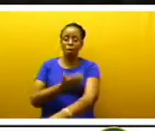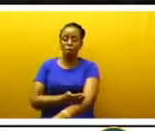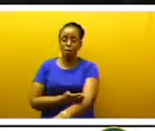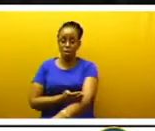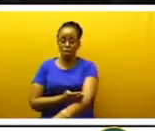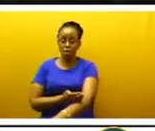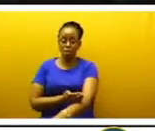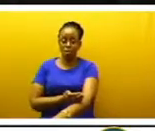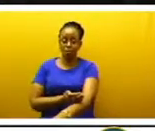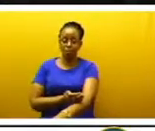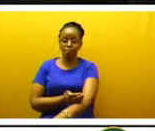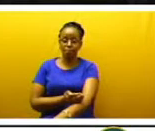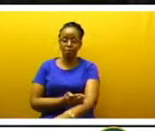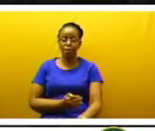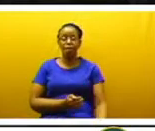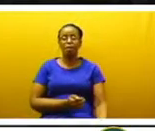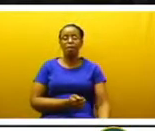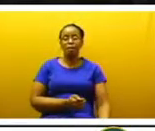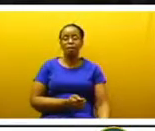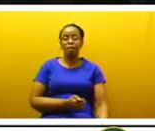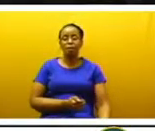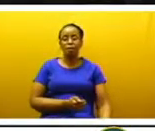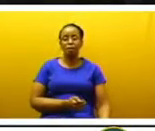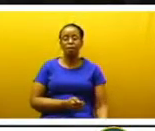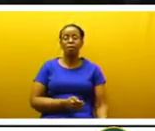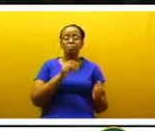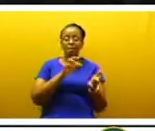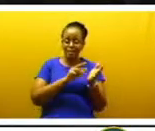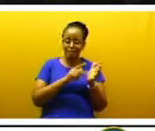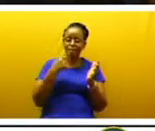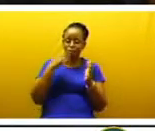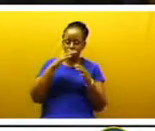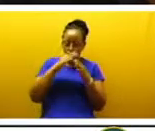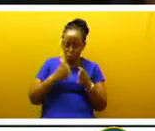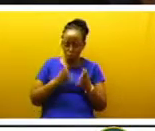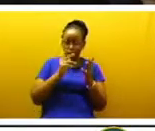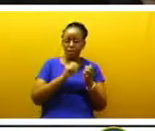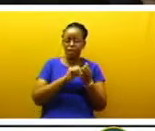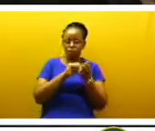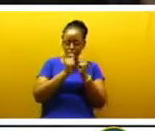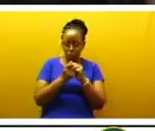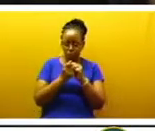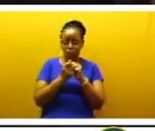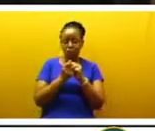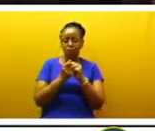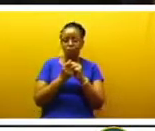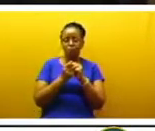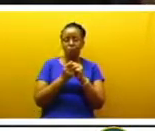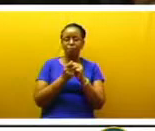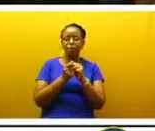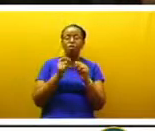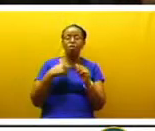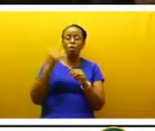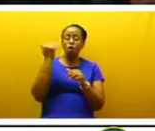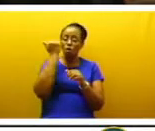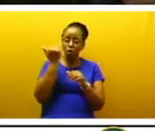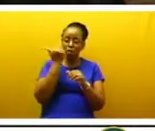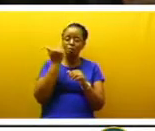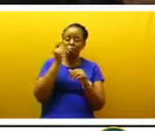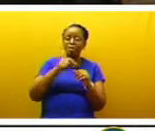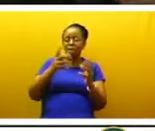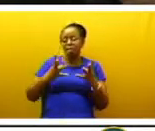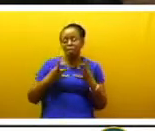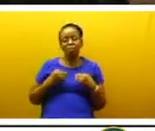And the Grundnorm is thereby changed, and therefore the court must accept it. So